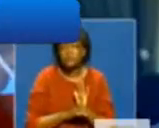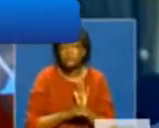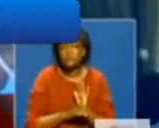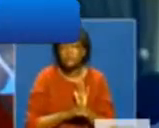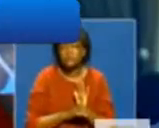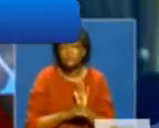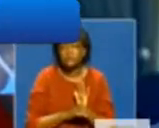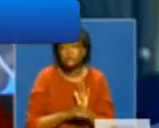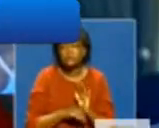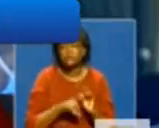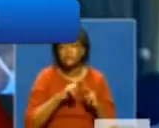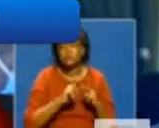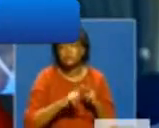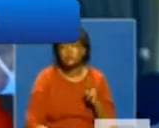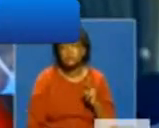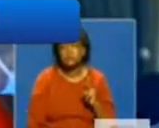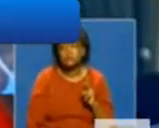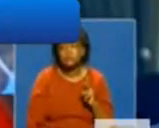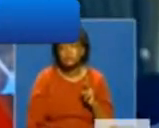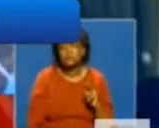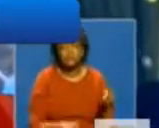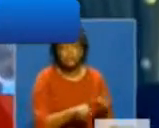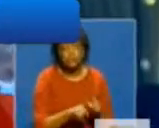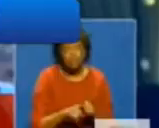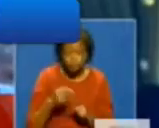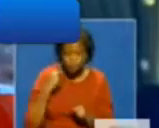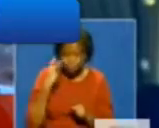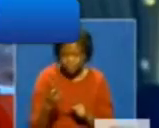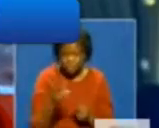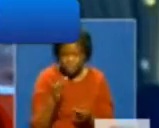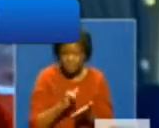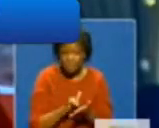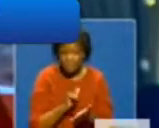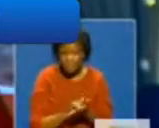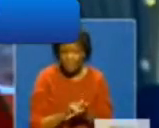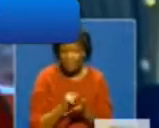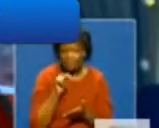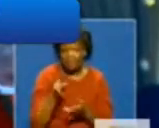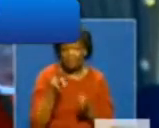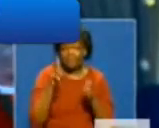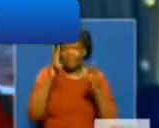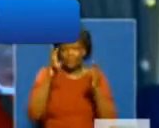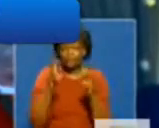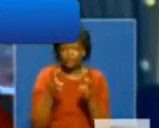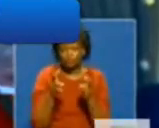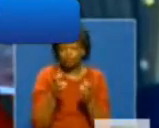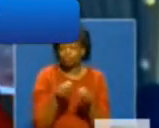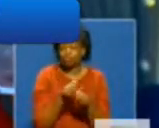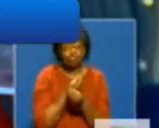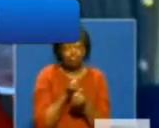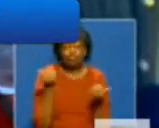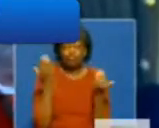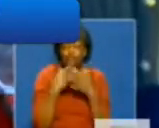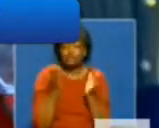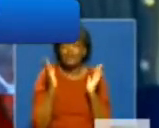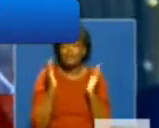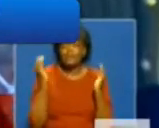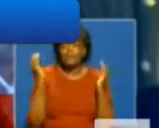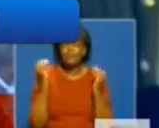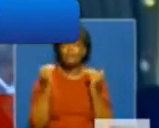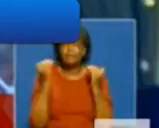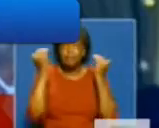But secondly, my lord, you will also note that this matter had already been dealt with by a court of